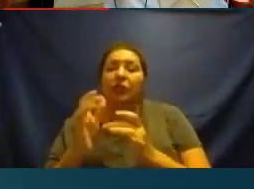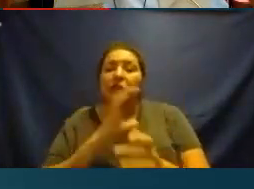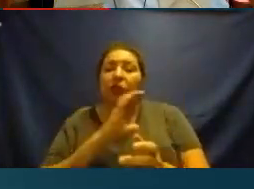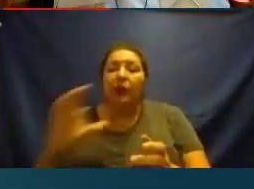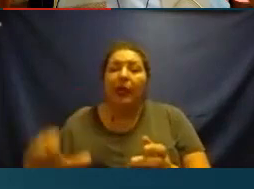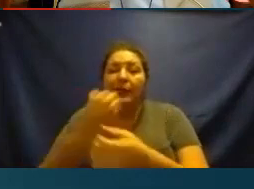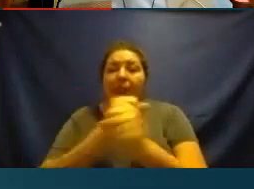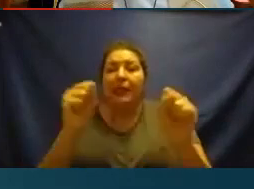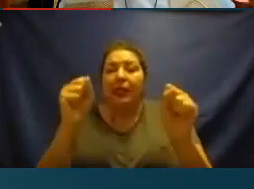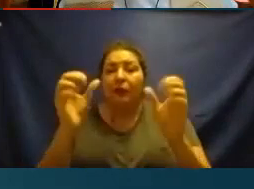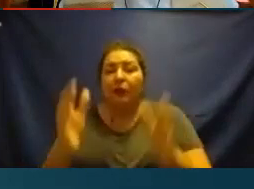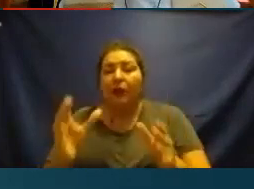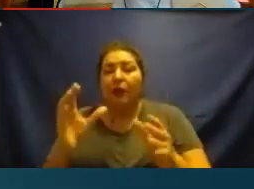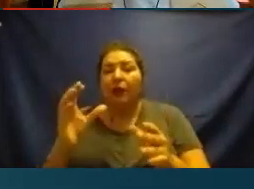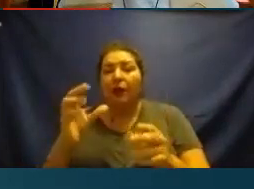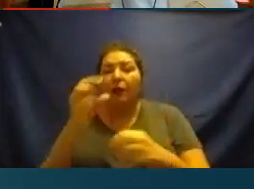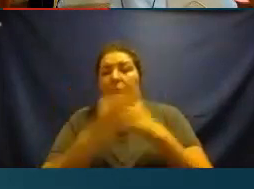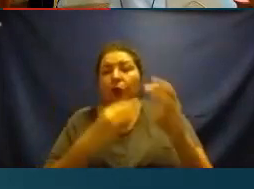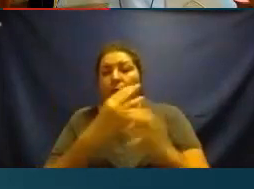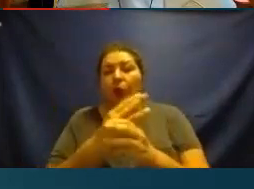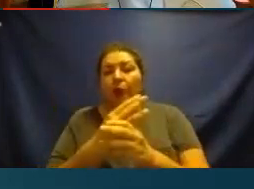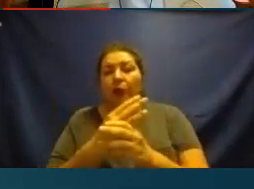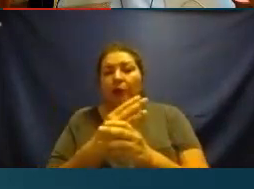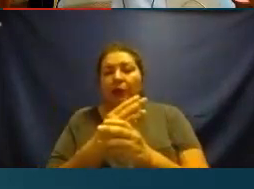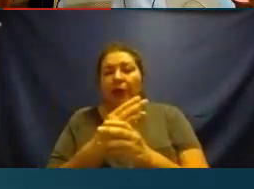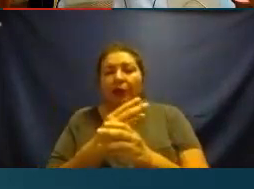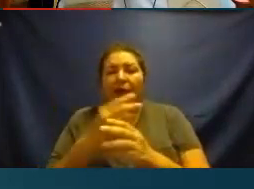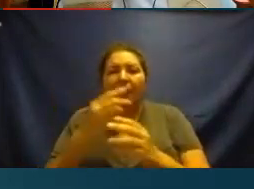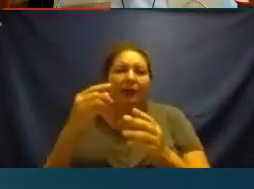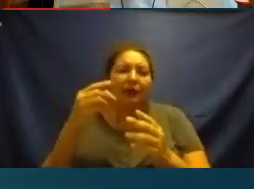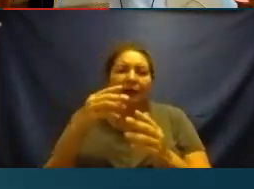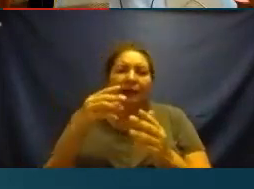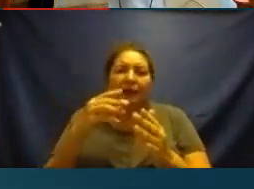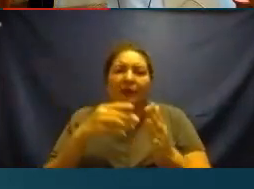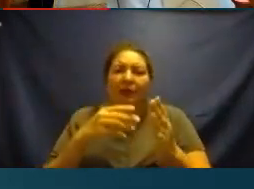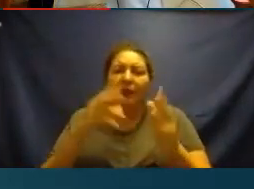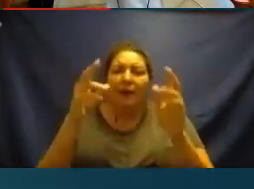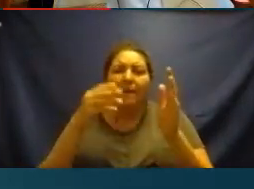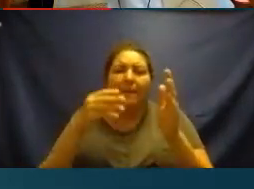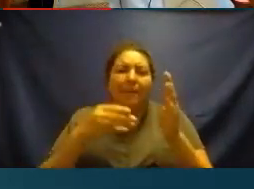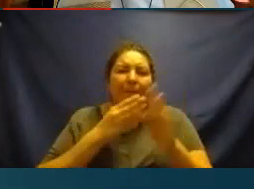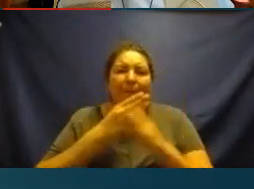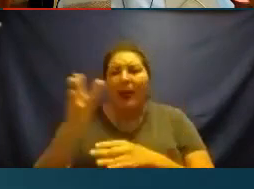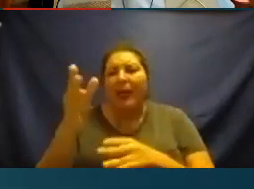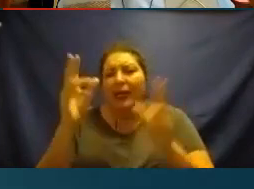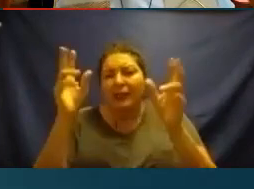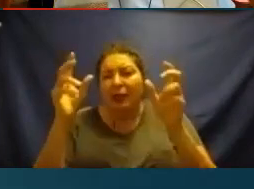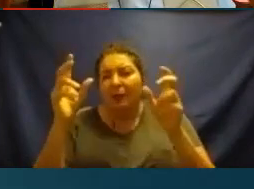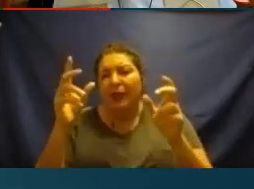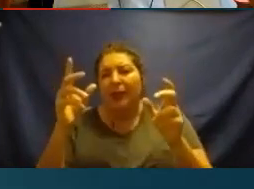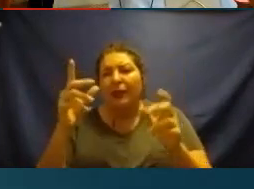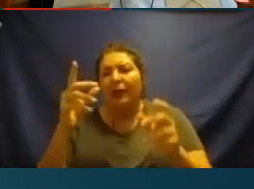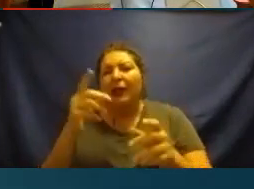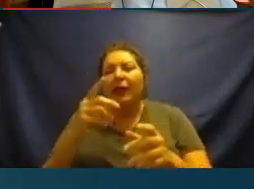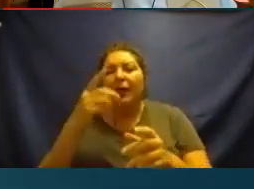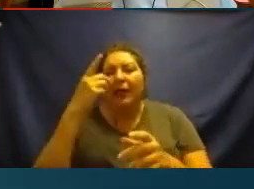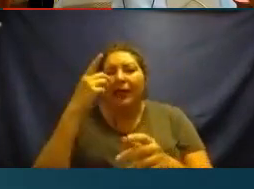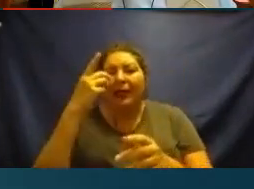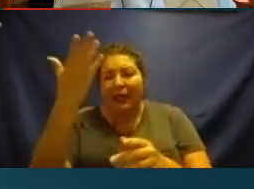the heart and center of the Scripture, and therefore he is the key to the true meaning. This is a